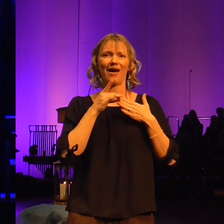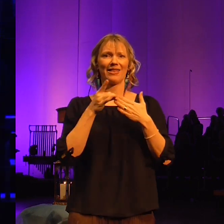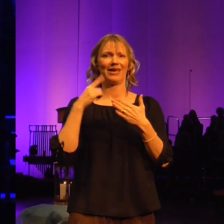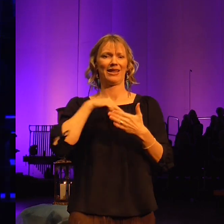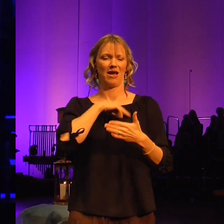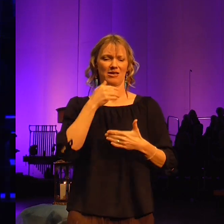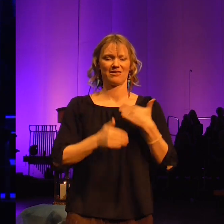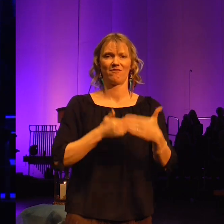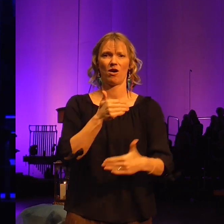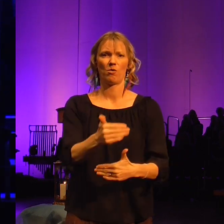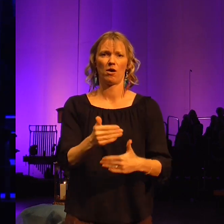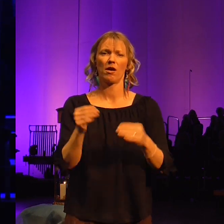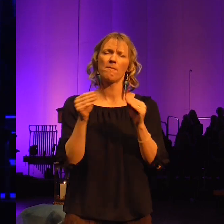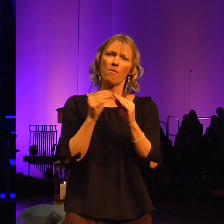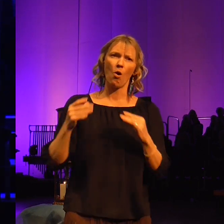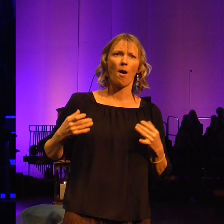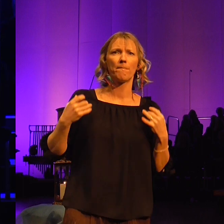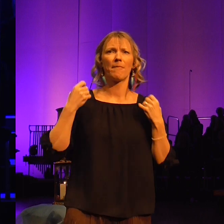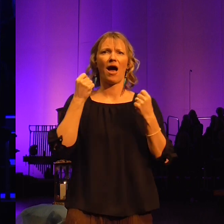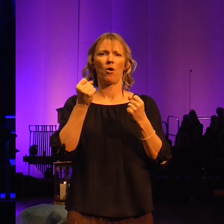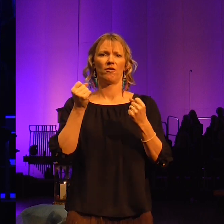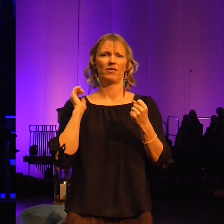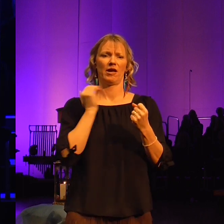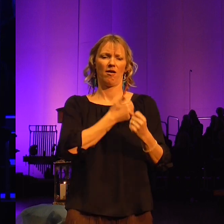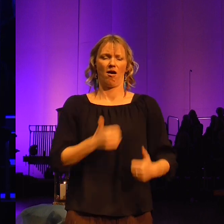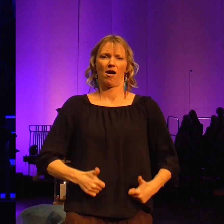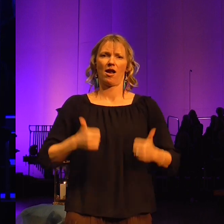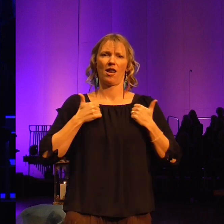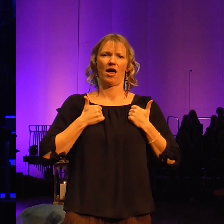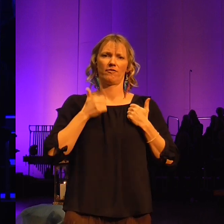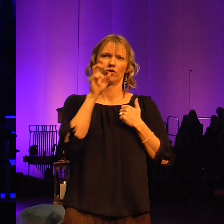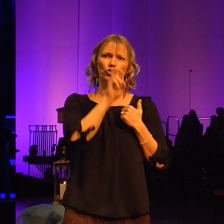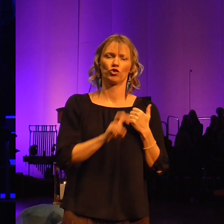ever more powerfully on our life journey.